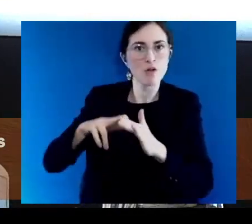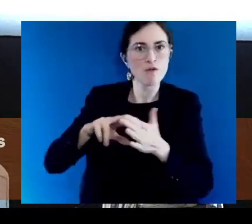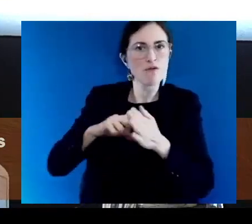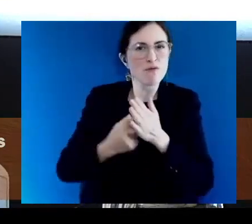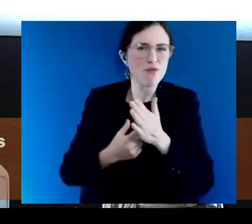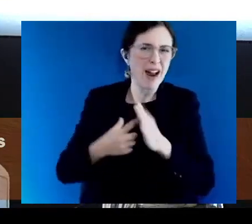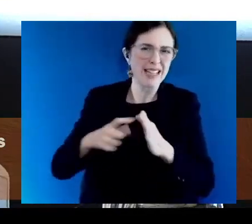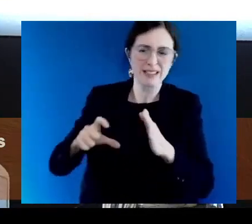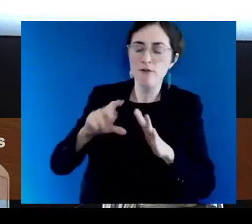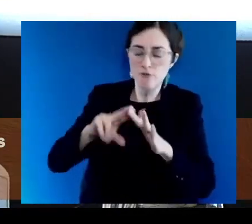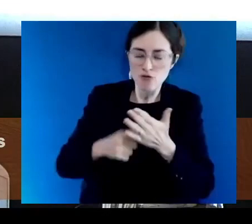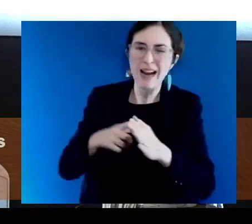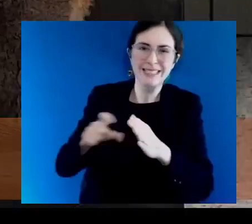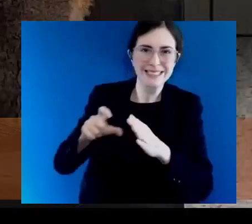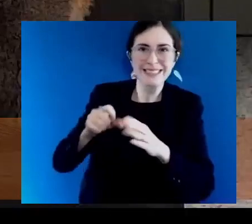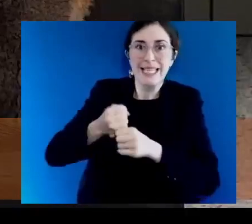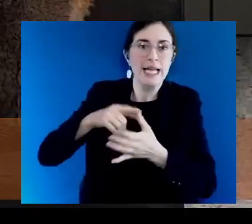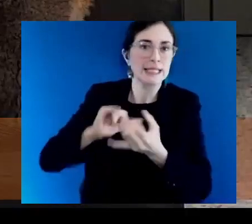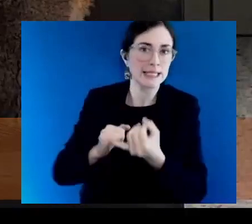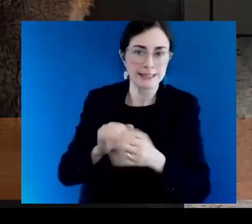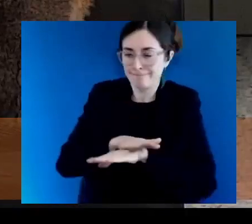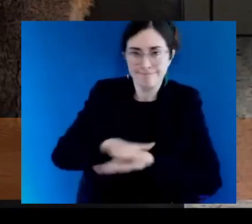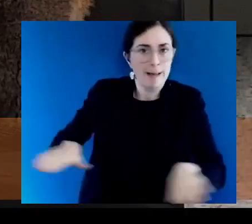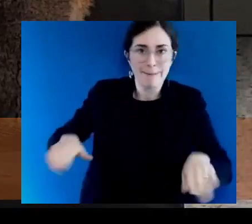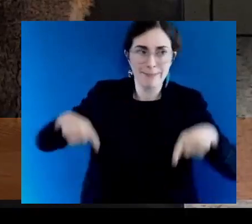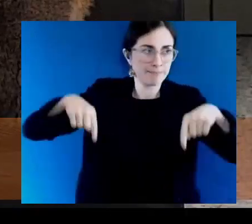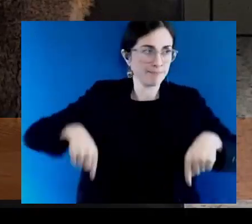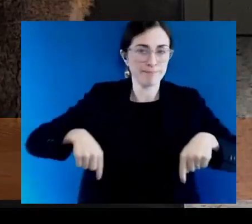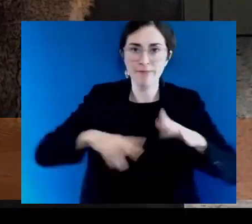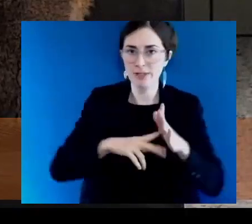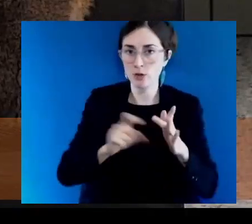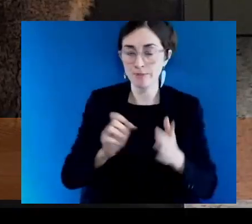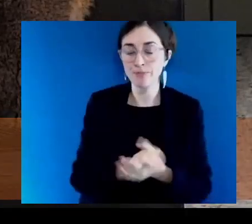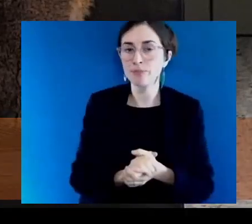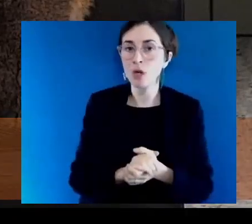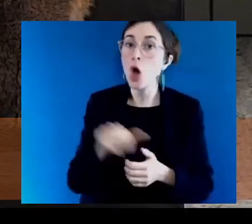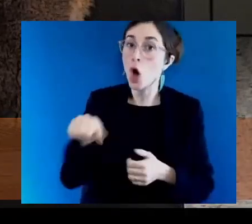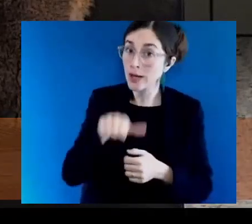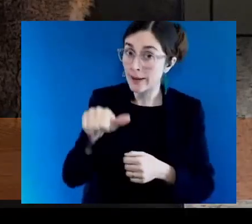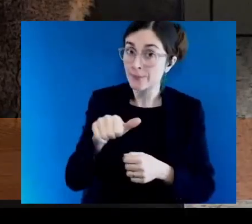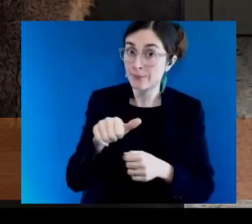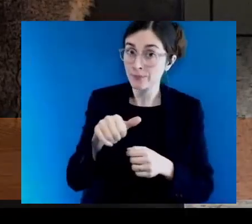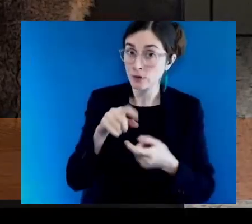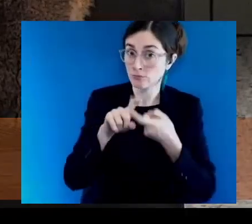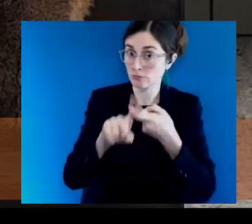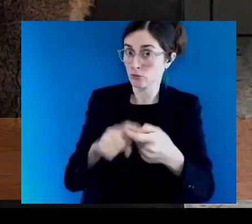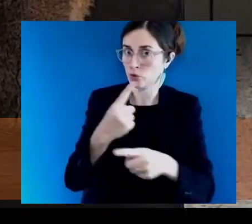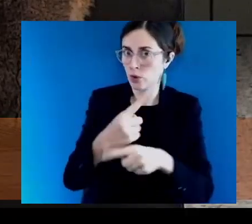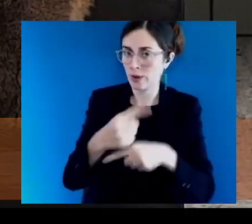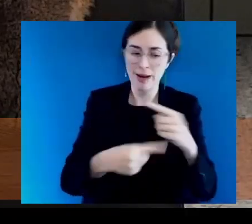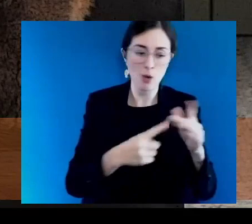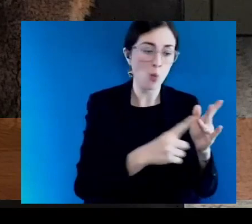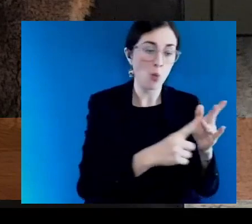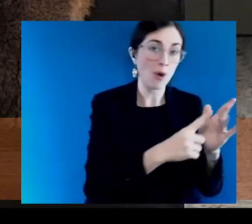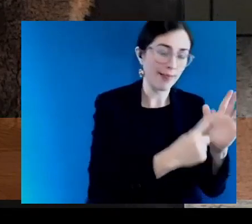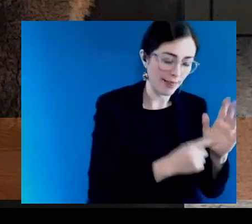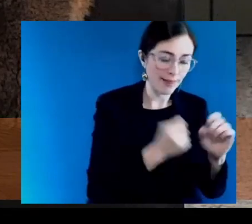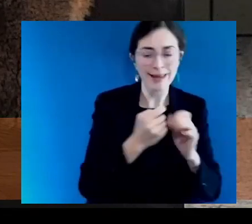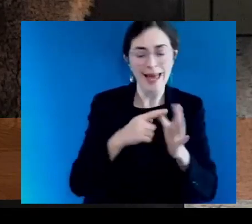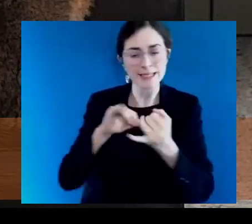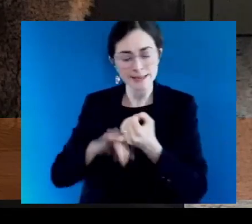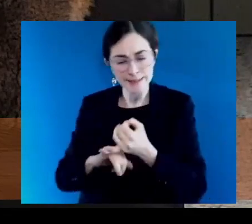of fracked gas onshore. And just staying with oil and gas for a moment, to explain